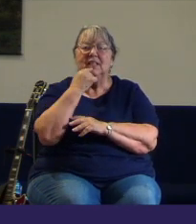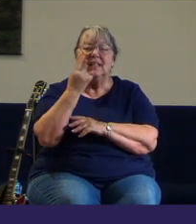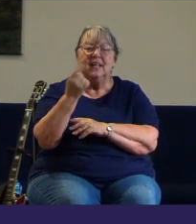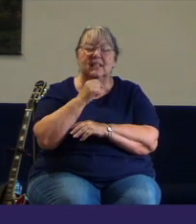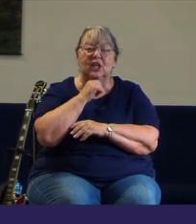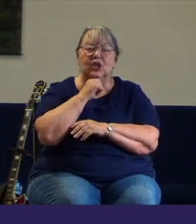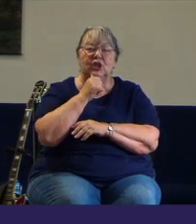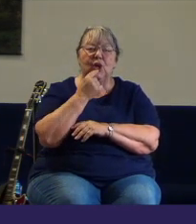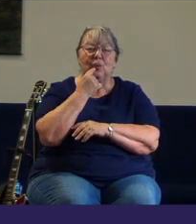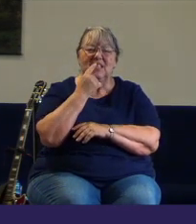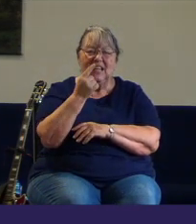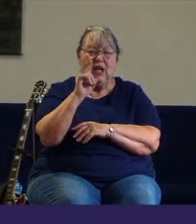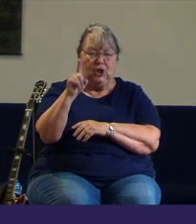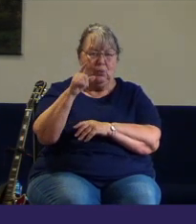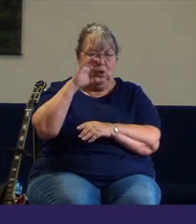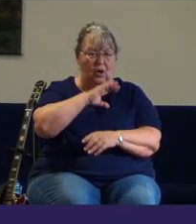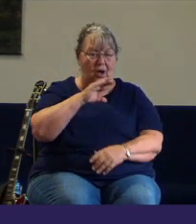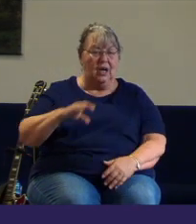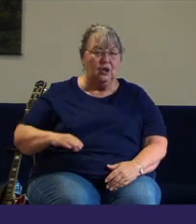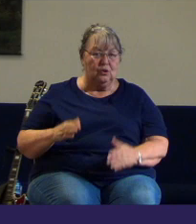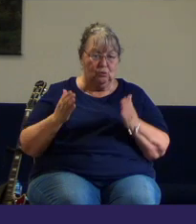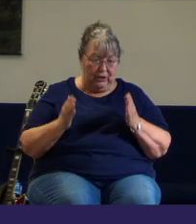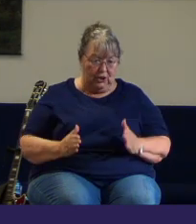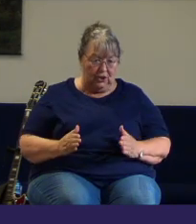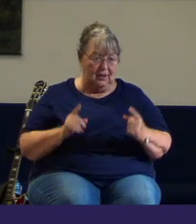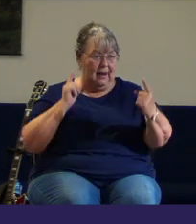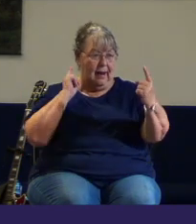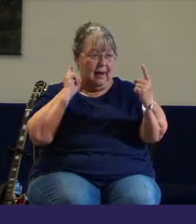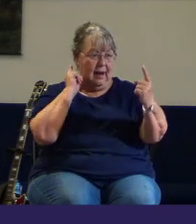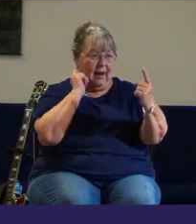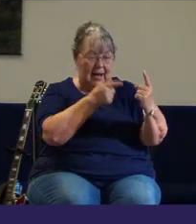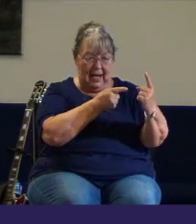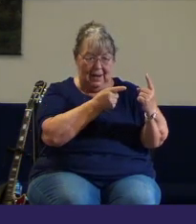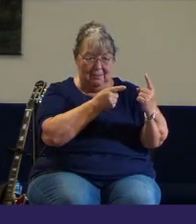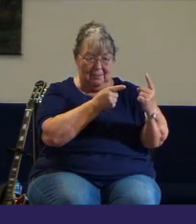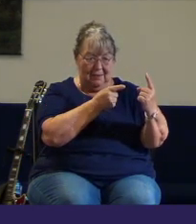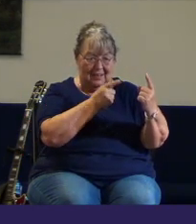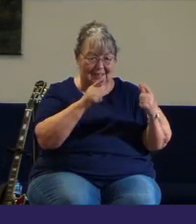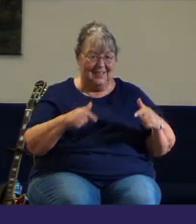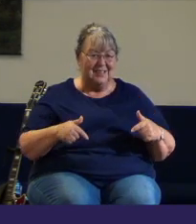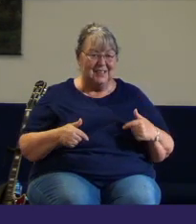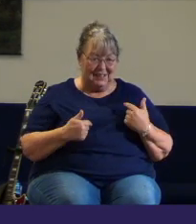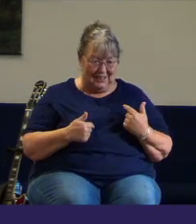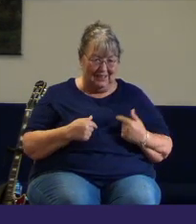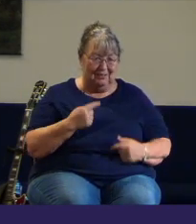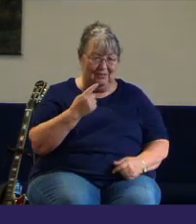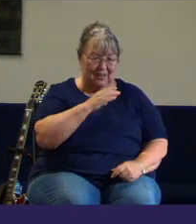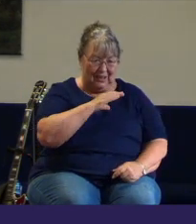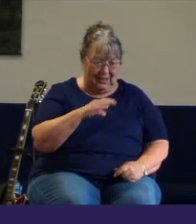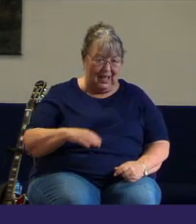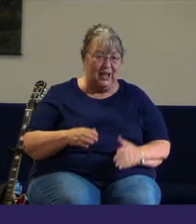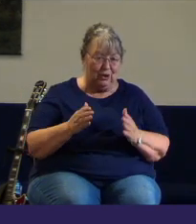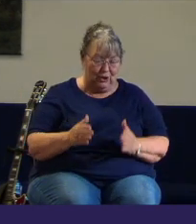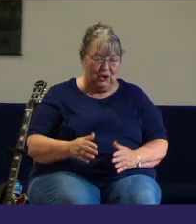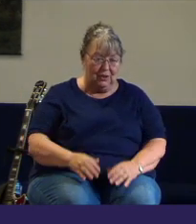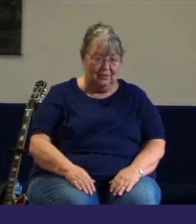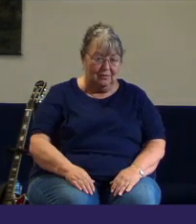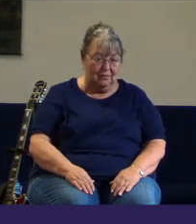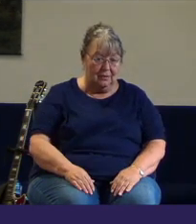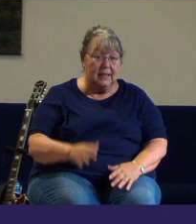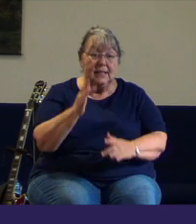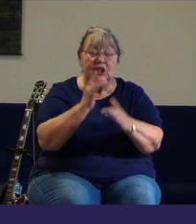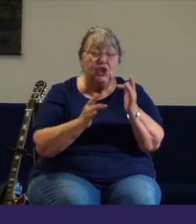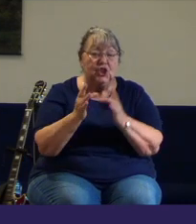claim to be a Christian, aim to live like one. Aim to live like one. So Jesus is a